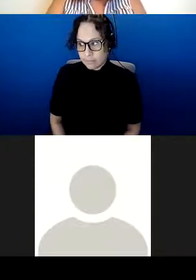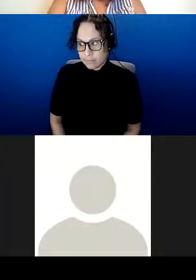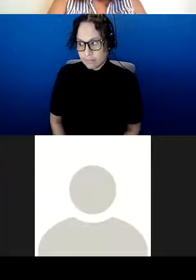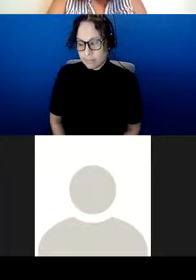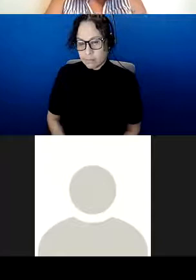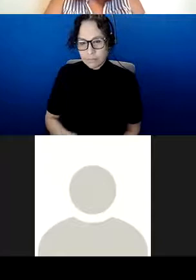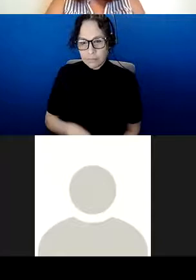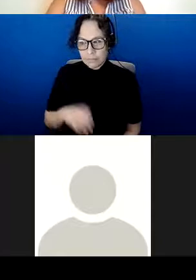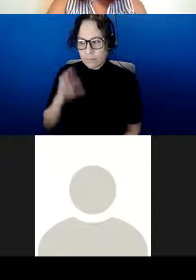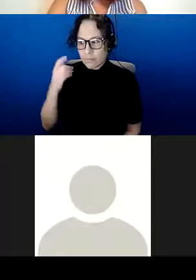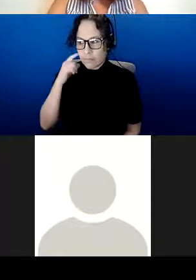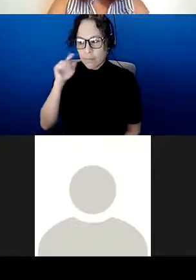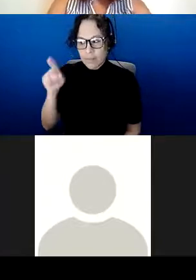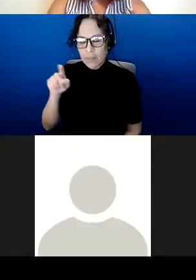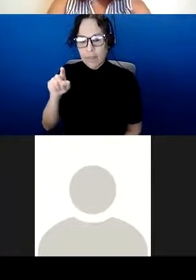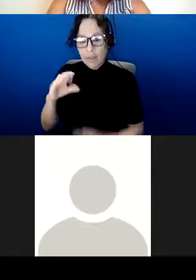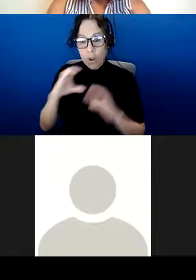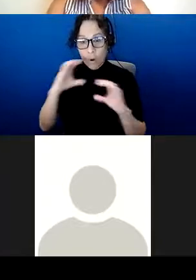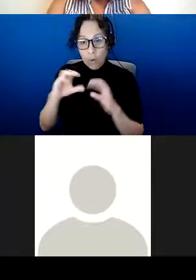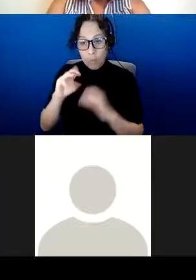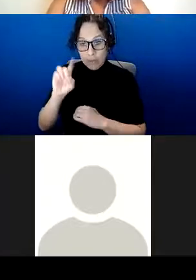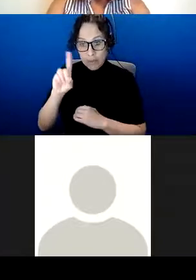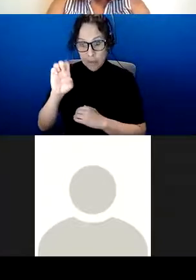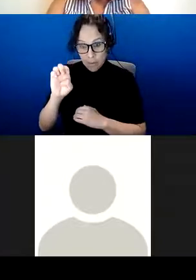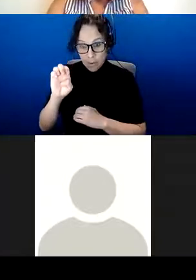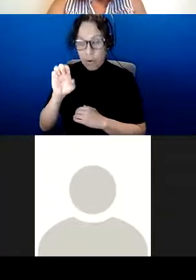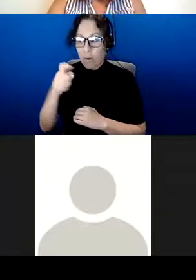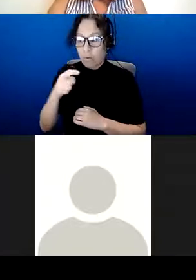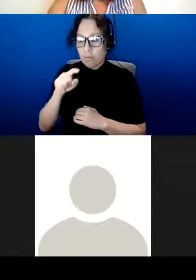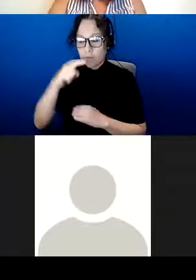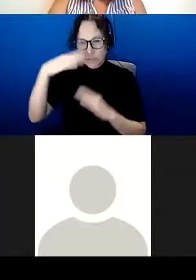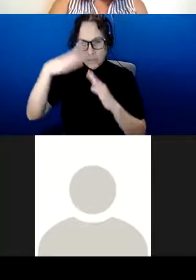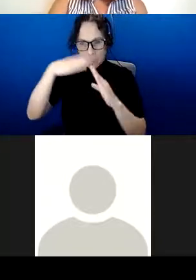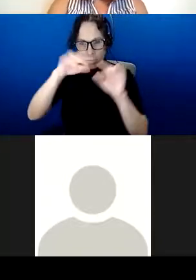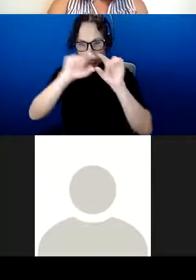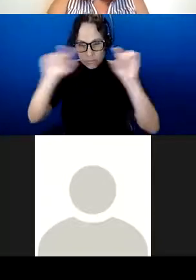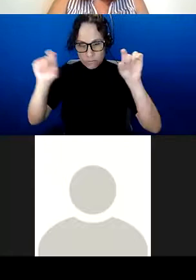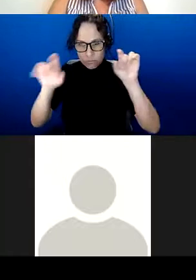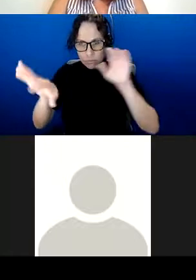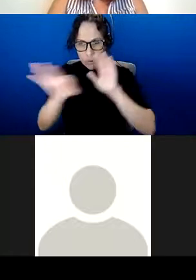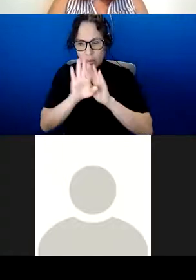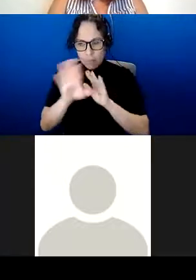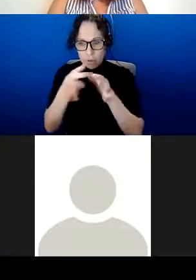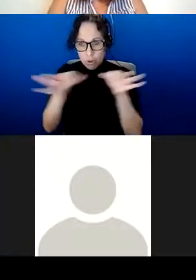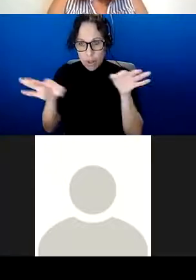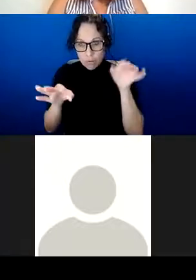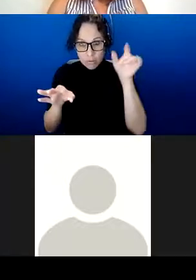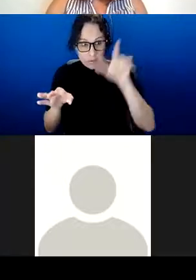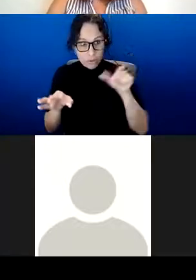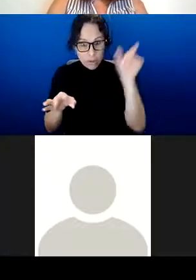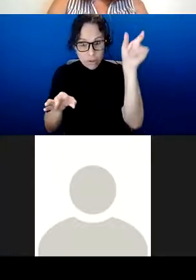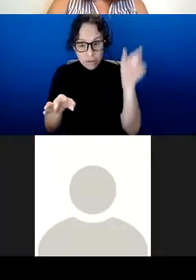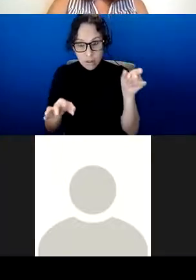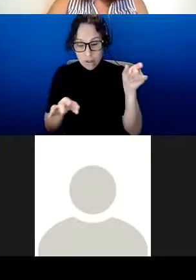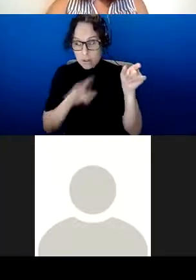Conversation mode. So again, it's very similar. Up at the top, you've got the ability to choose your language on the left. That's what it's going to